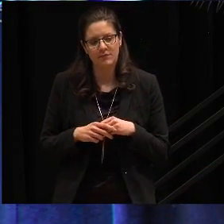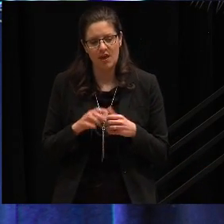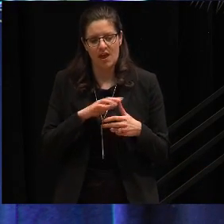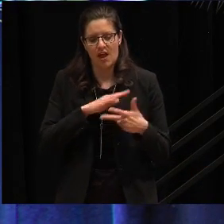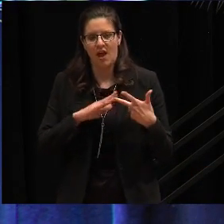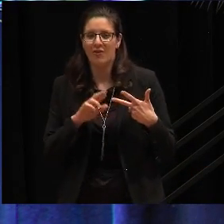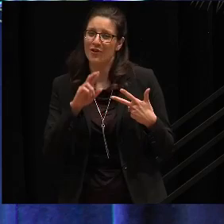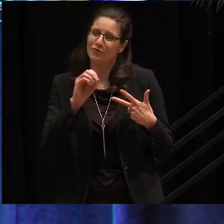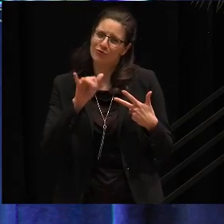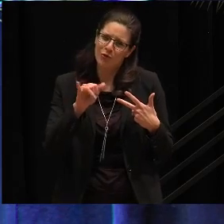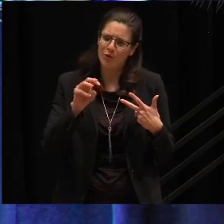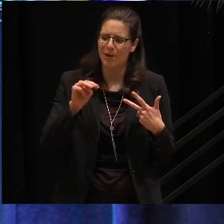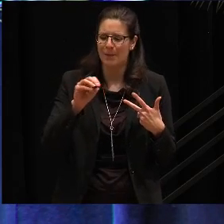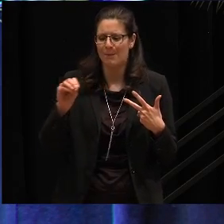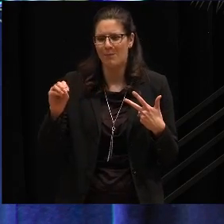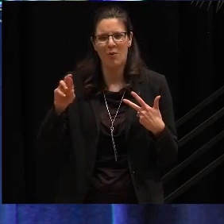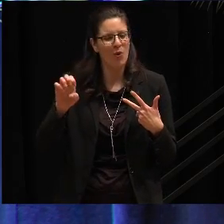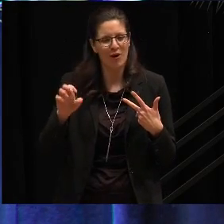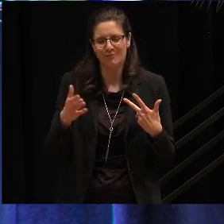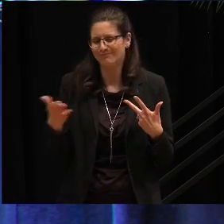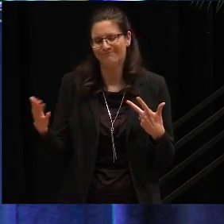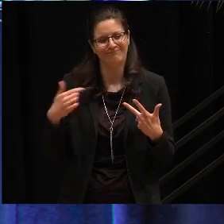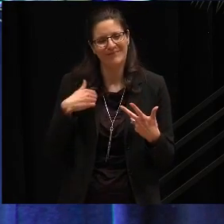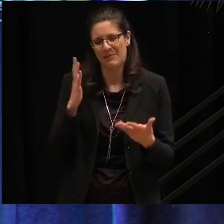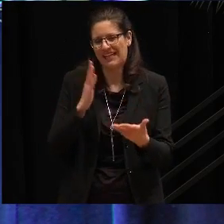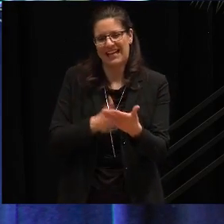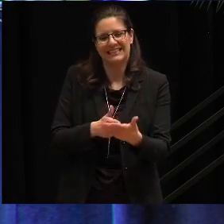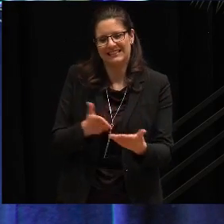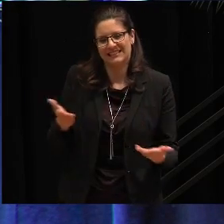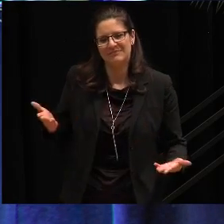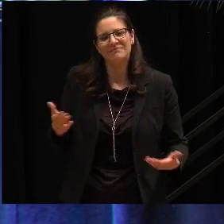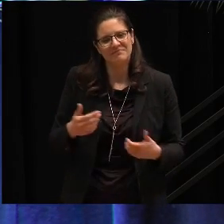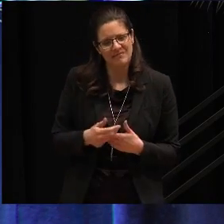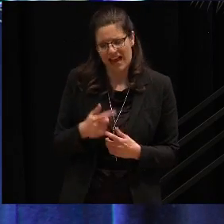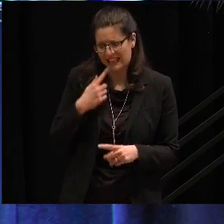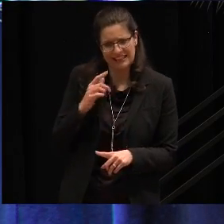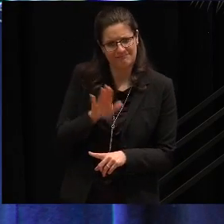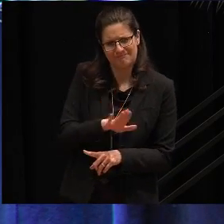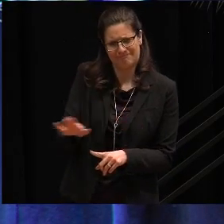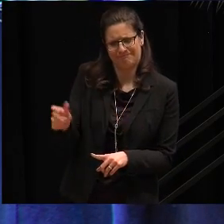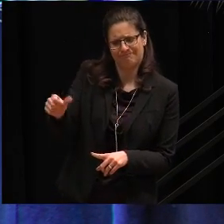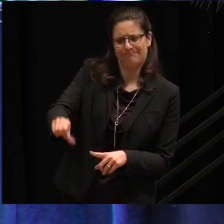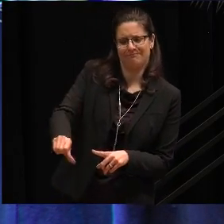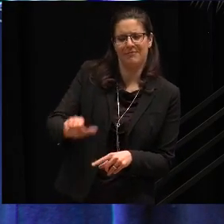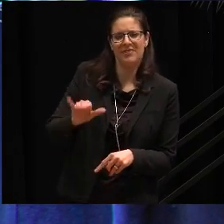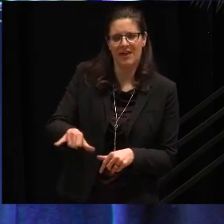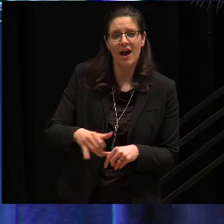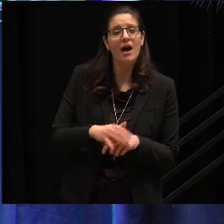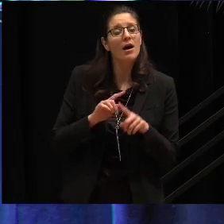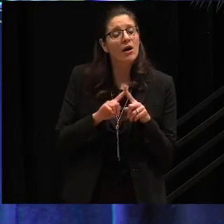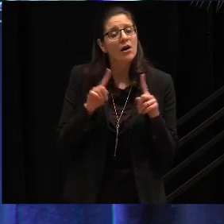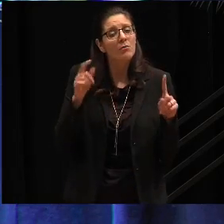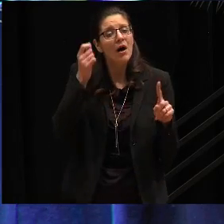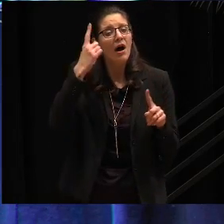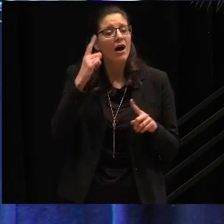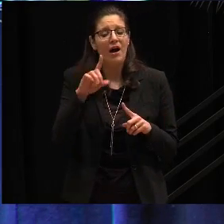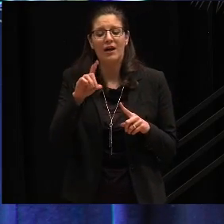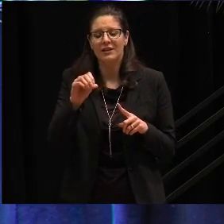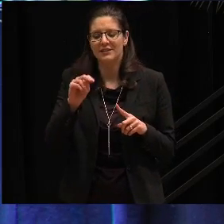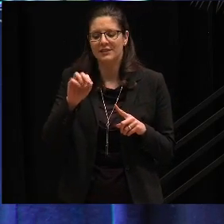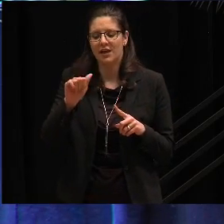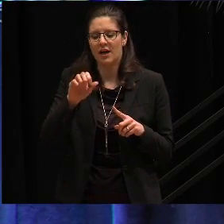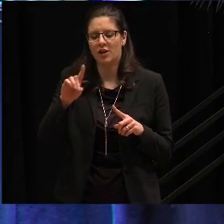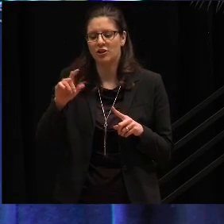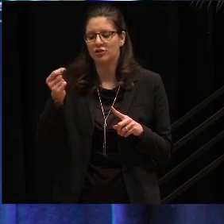stuff was just I'm totally against it. I repudiated that. I don't think that Donald Trump is a